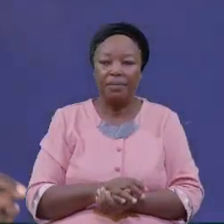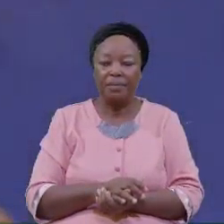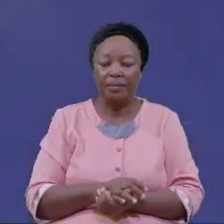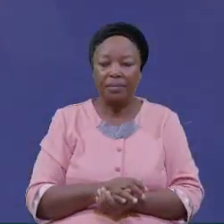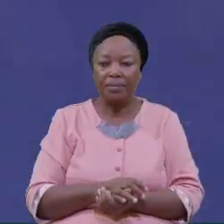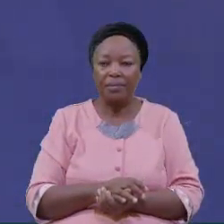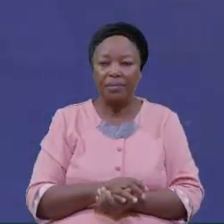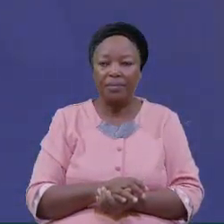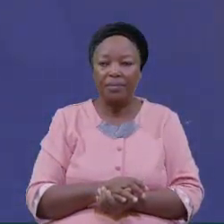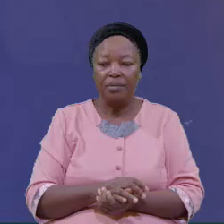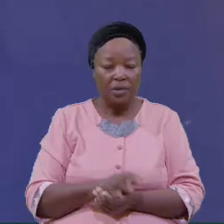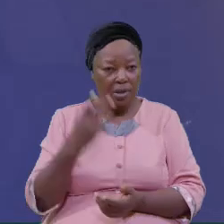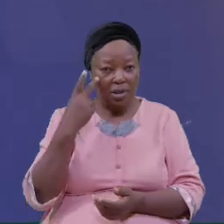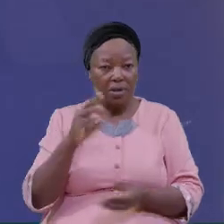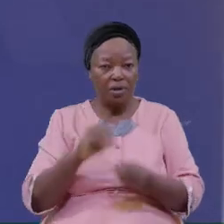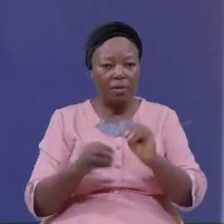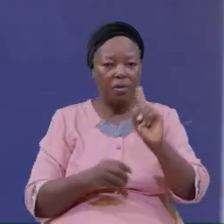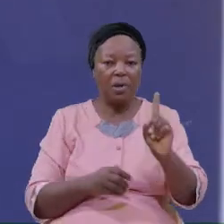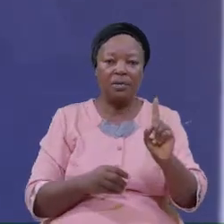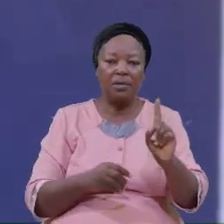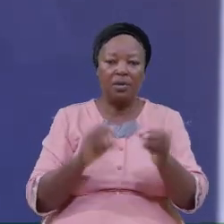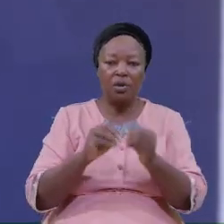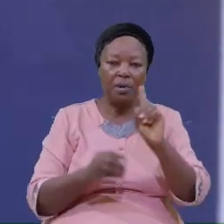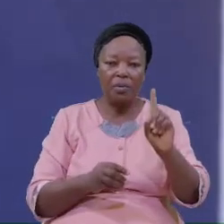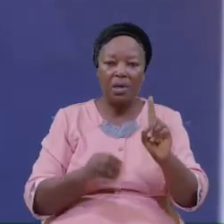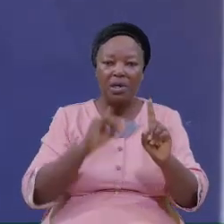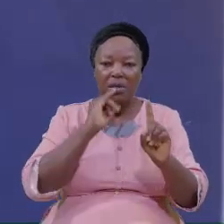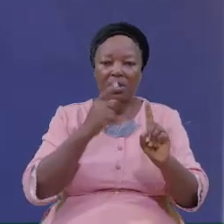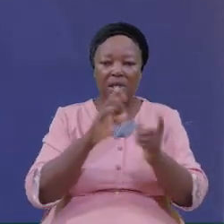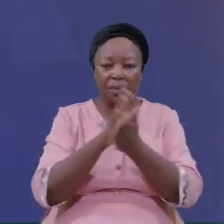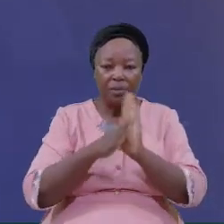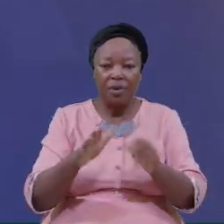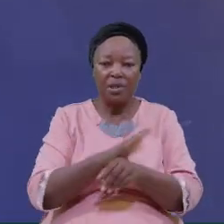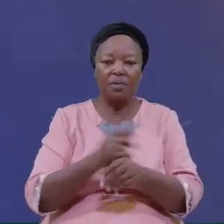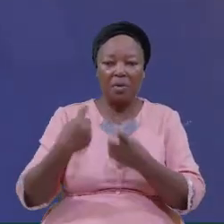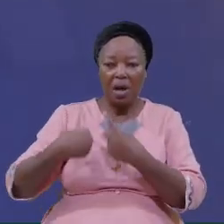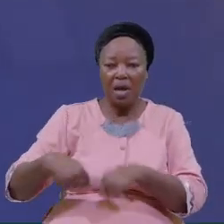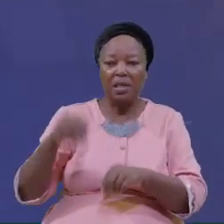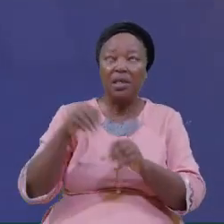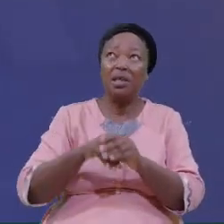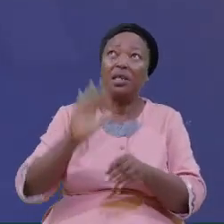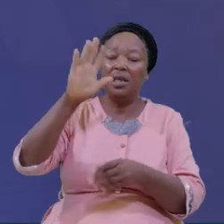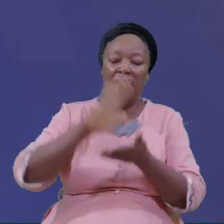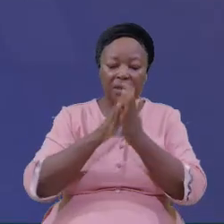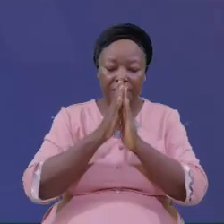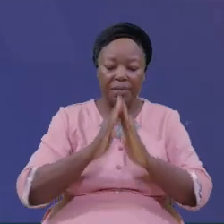Look at number one. Number one is the peaceful heart in his peace.